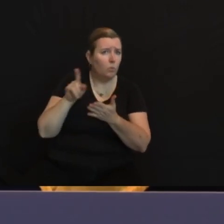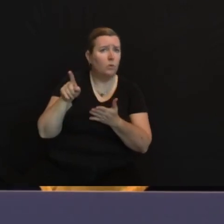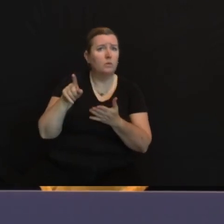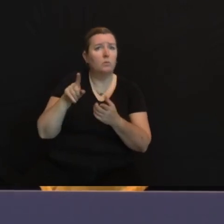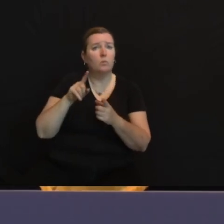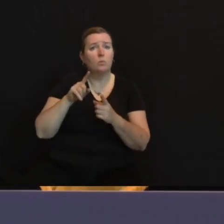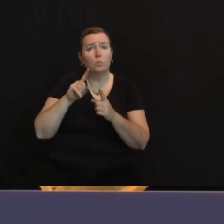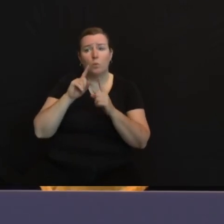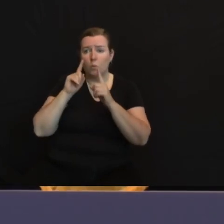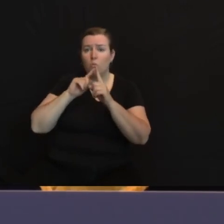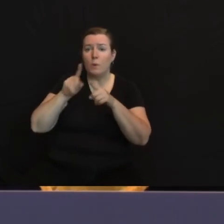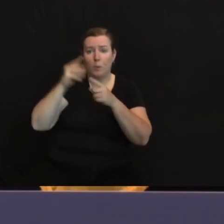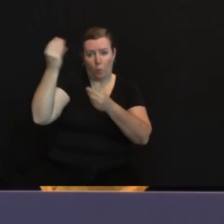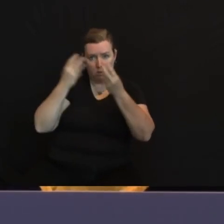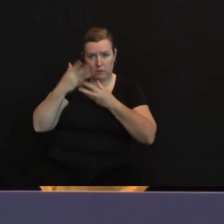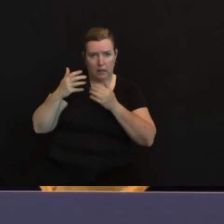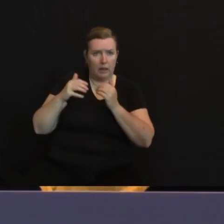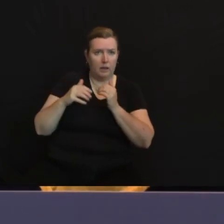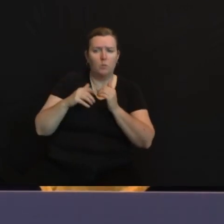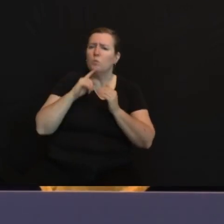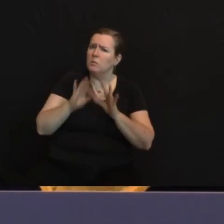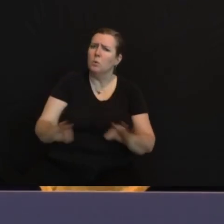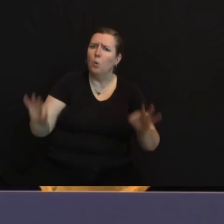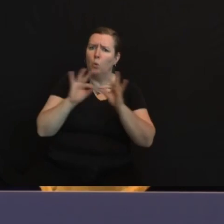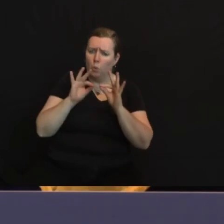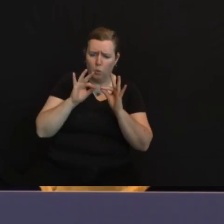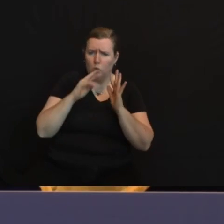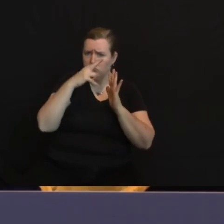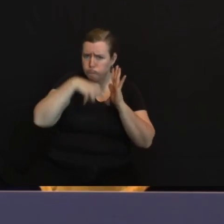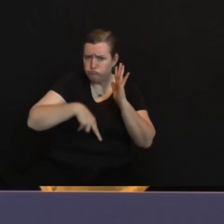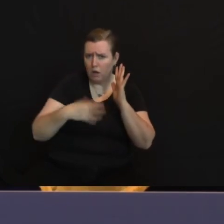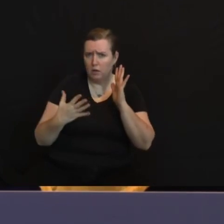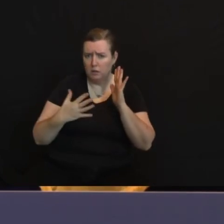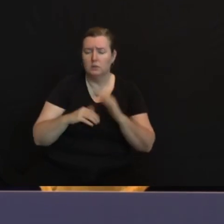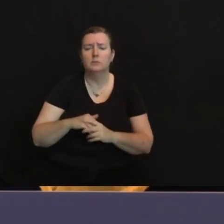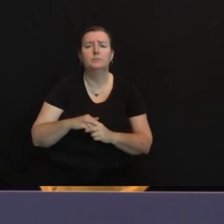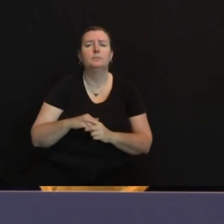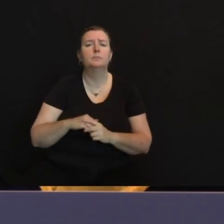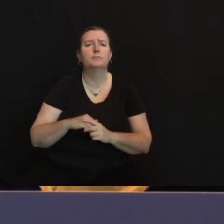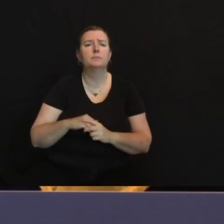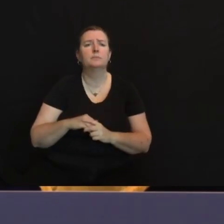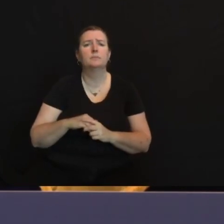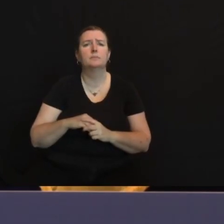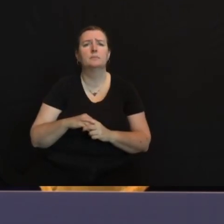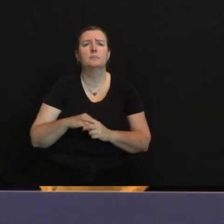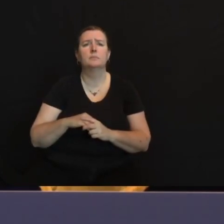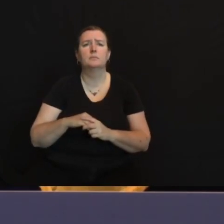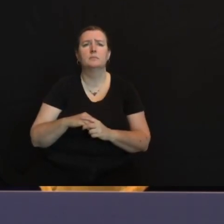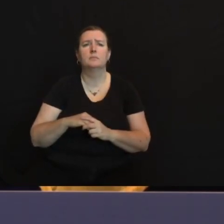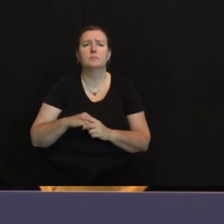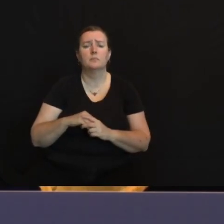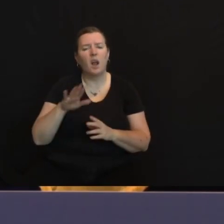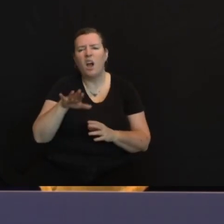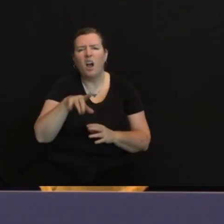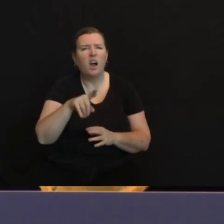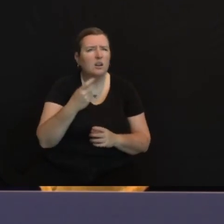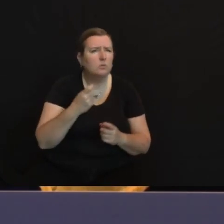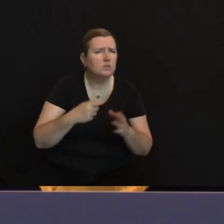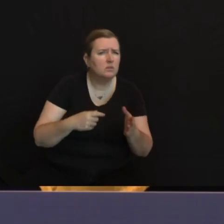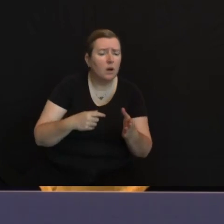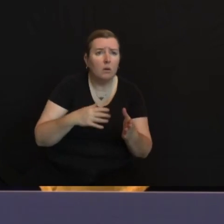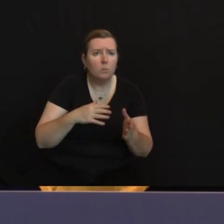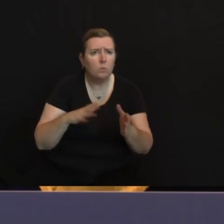Alex, how are you? Sorry. You've relied. Oh, sorry, I didn't see. I